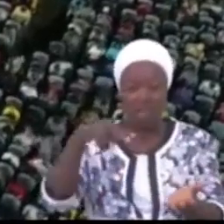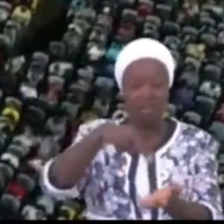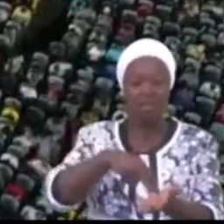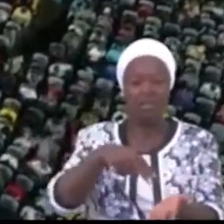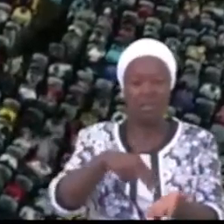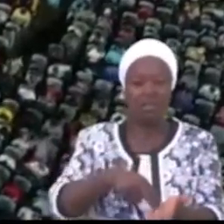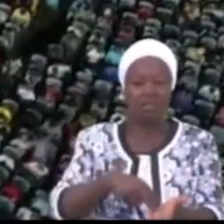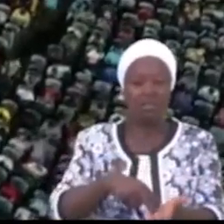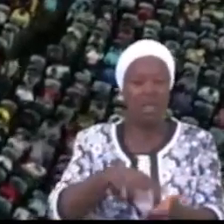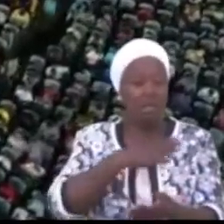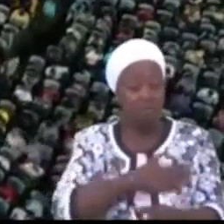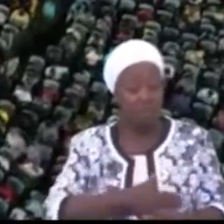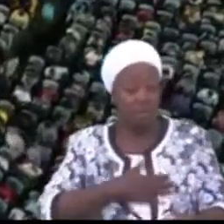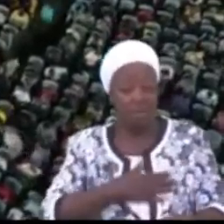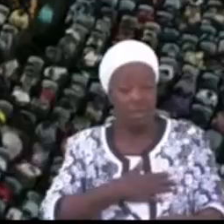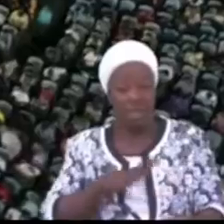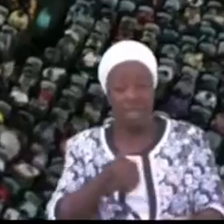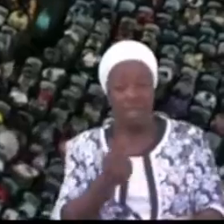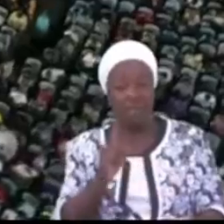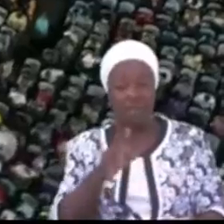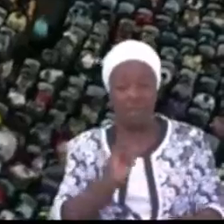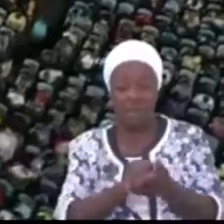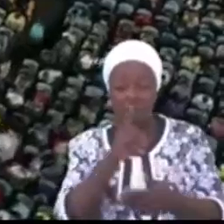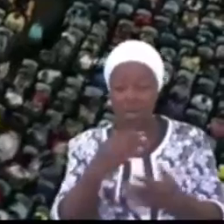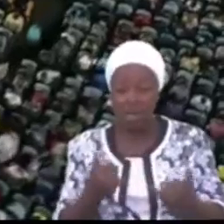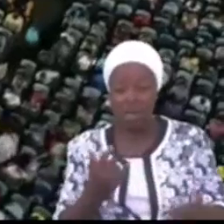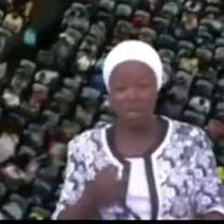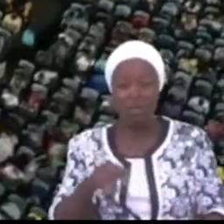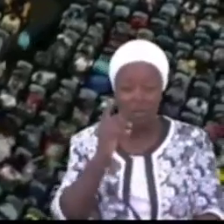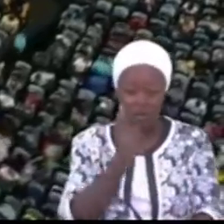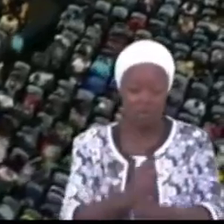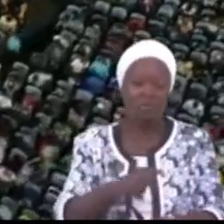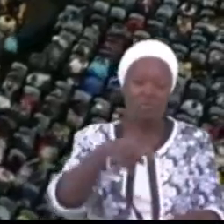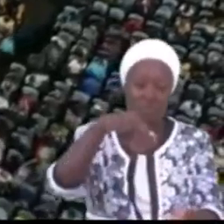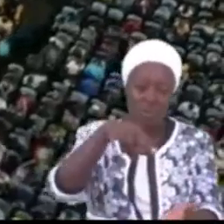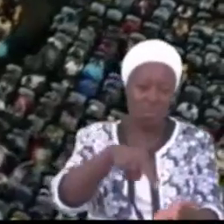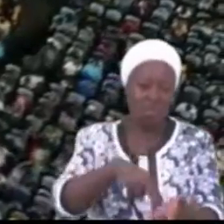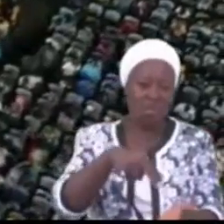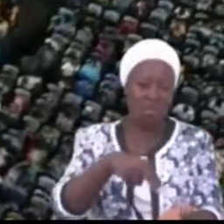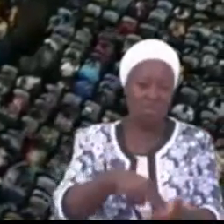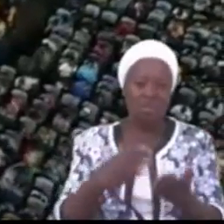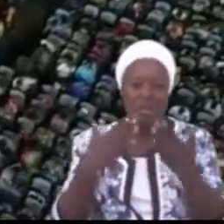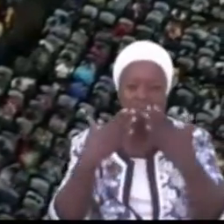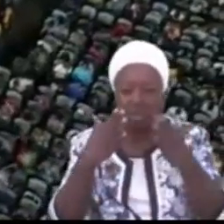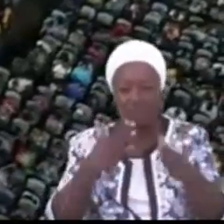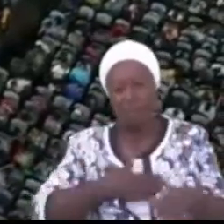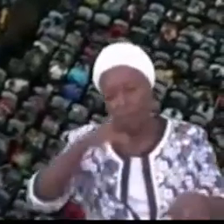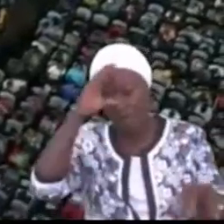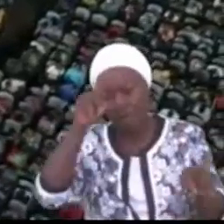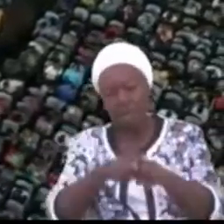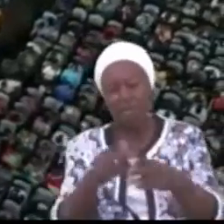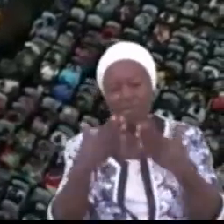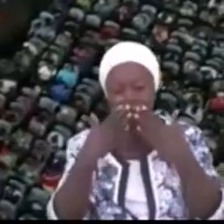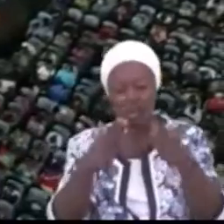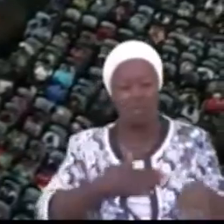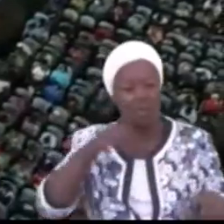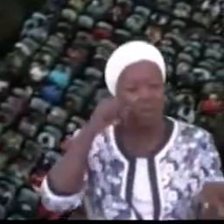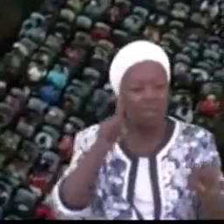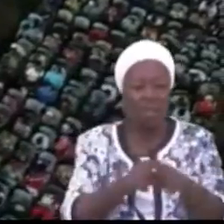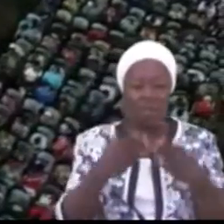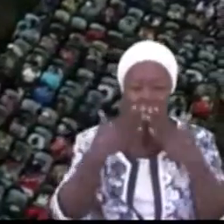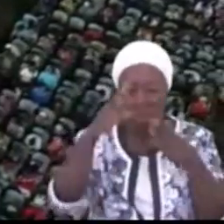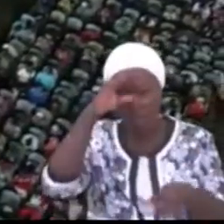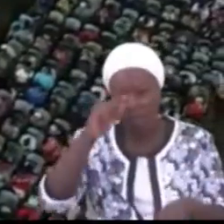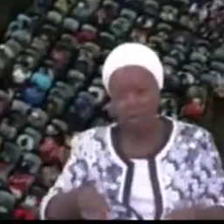you identify yourself from the crowd. Stand up there. Thank you, brother there. Thank you, sister there. Thank you, boy. Thank